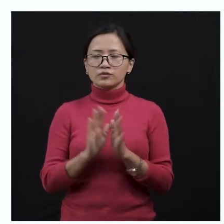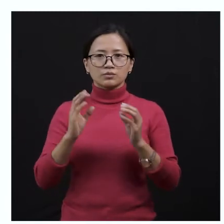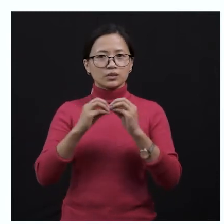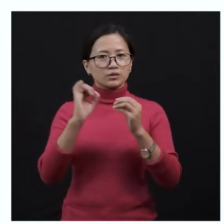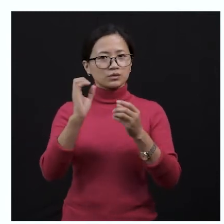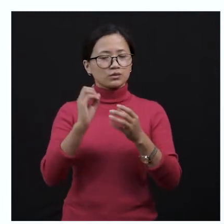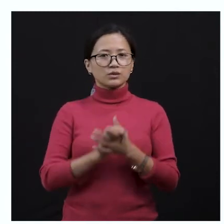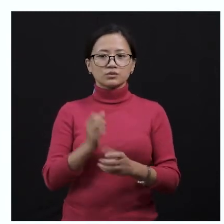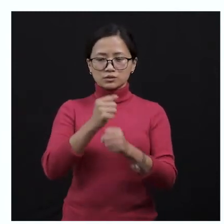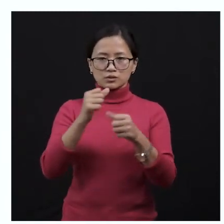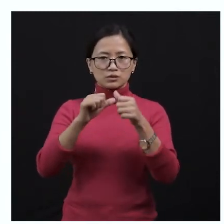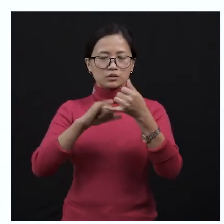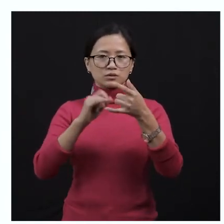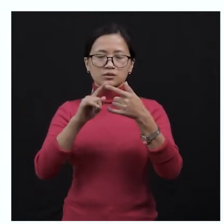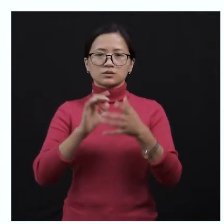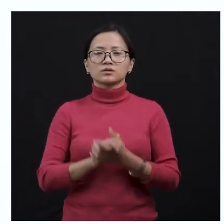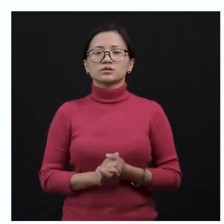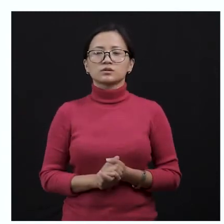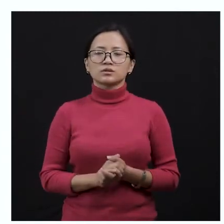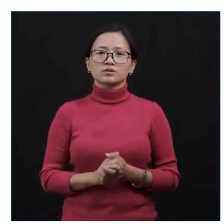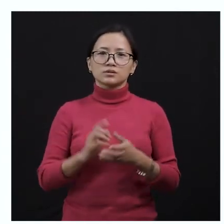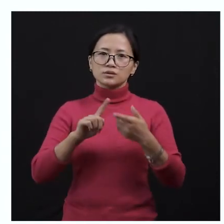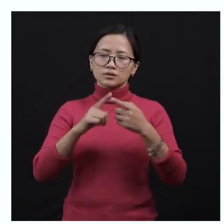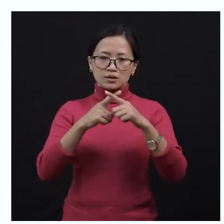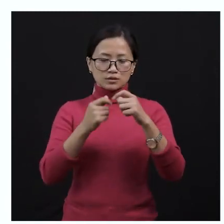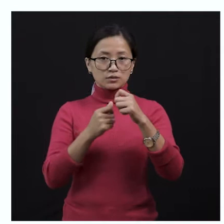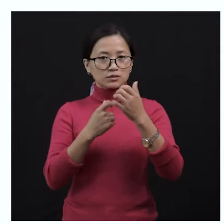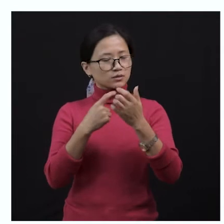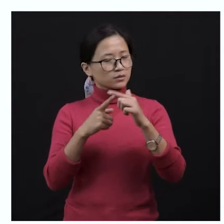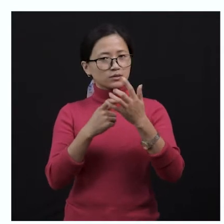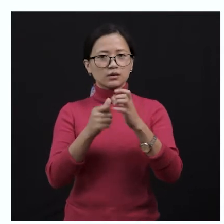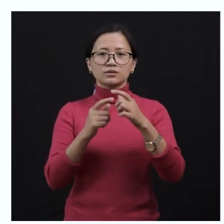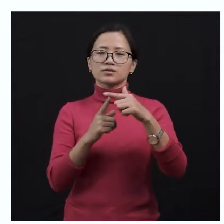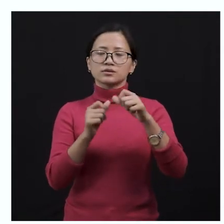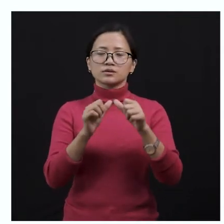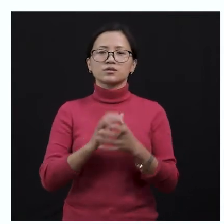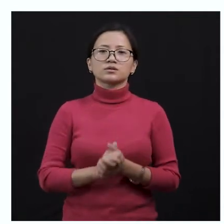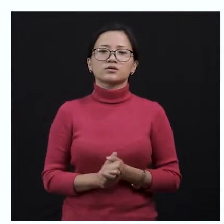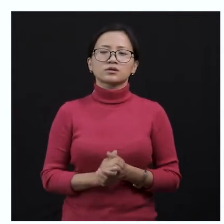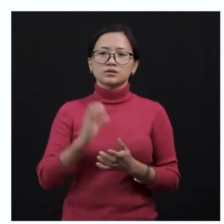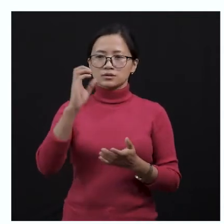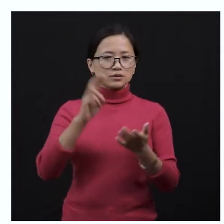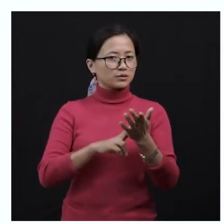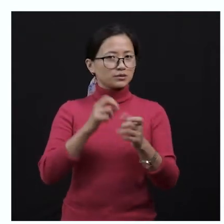biogas from the animal excreta. We have